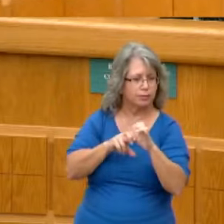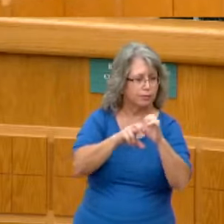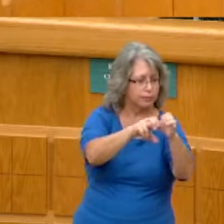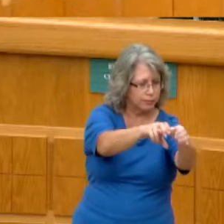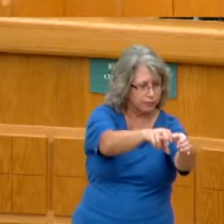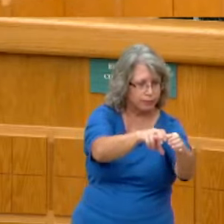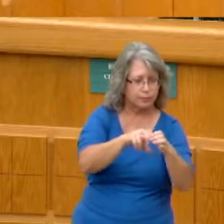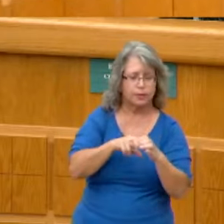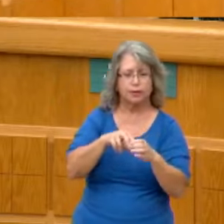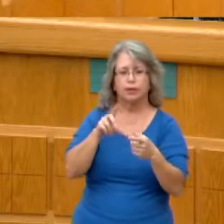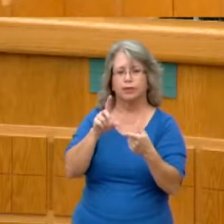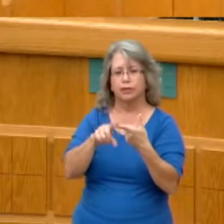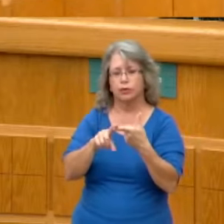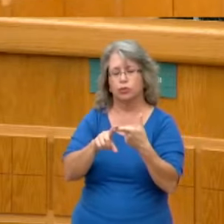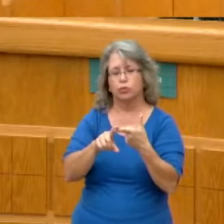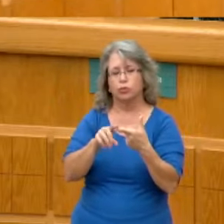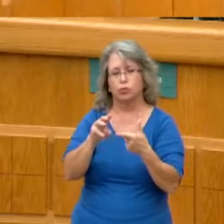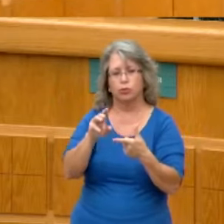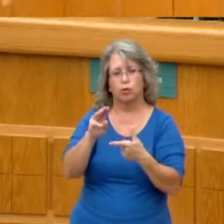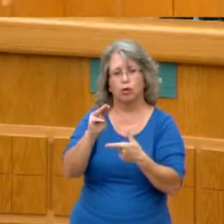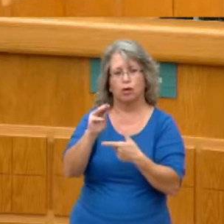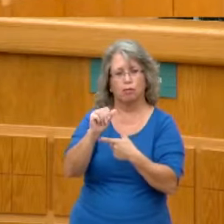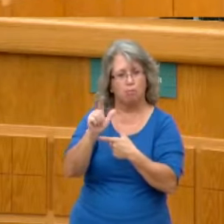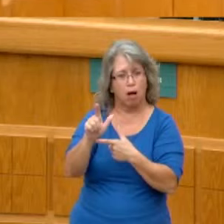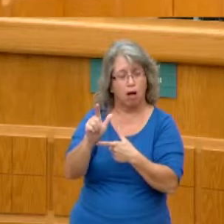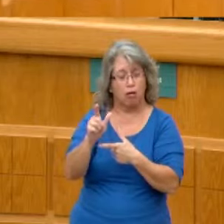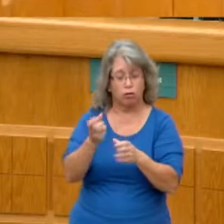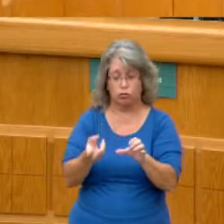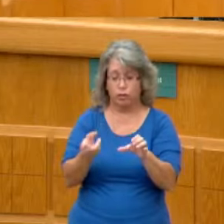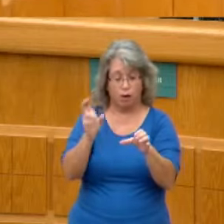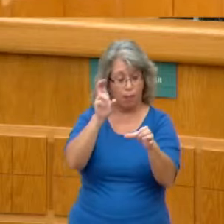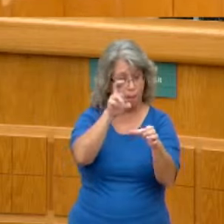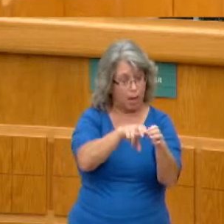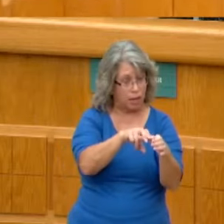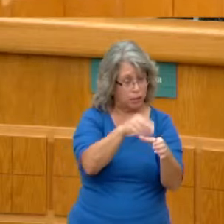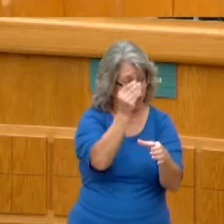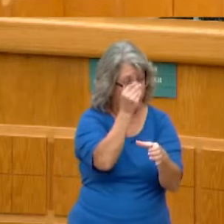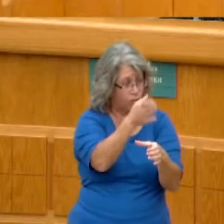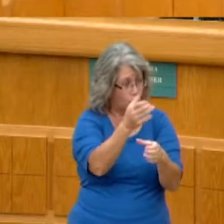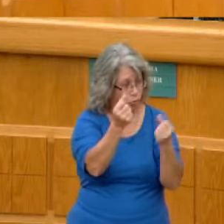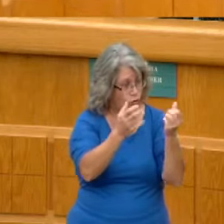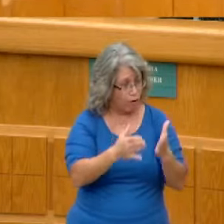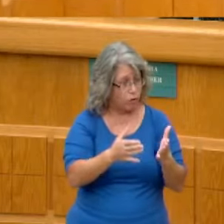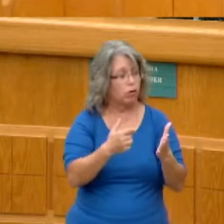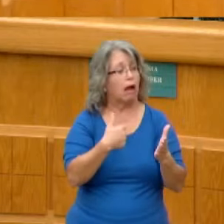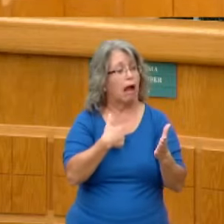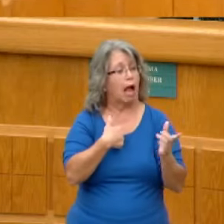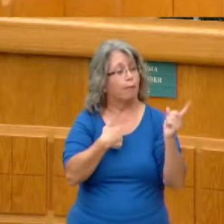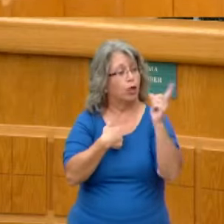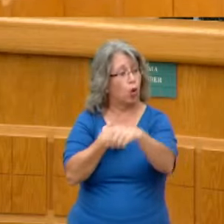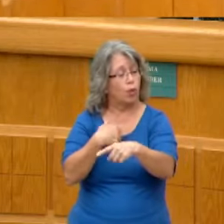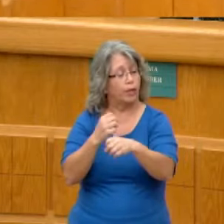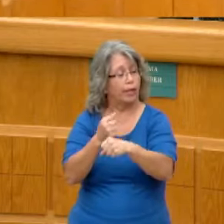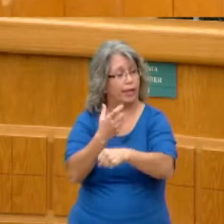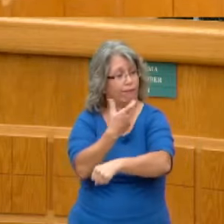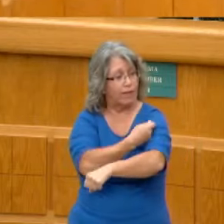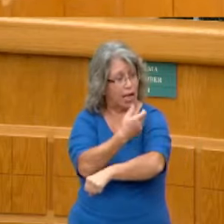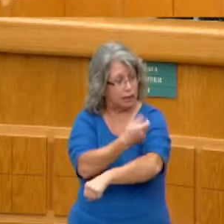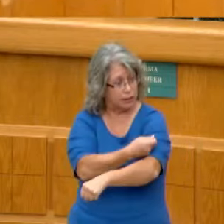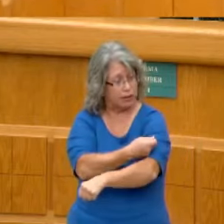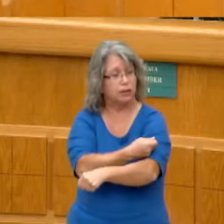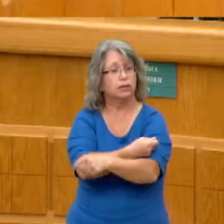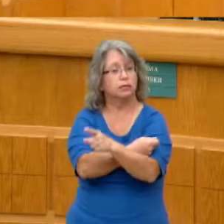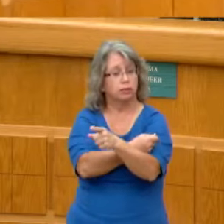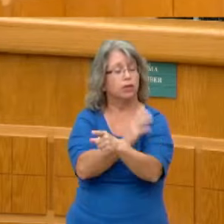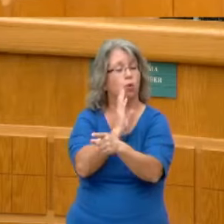clinic at La Palmera Mall. So once on the bus, all you have to do is let the driver know that you are going to get a vaccine and the ride will be